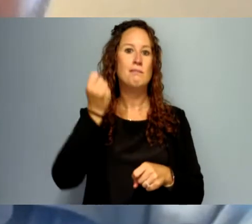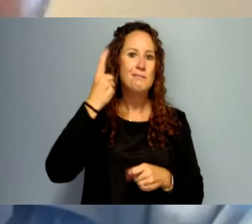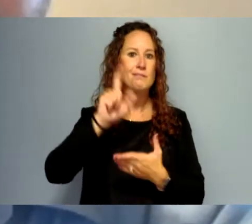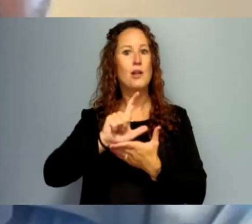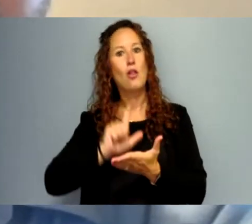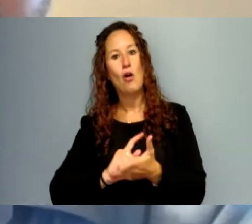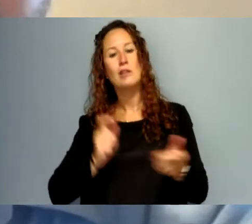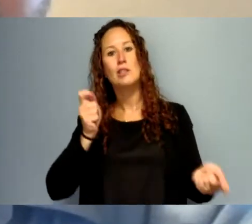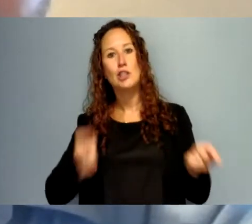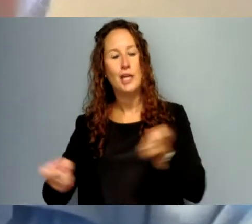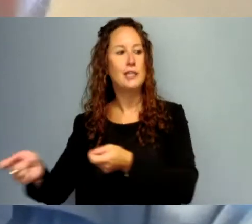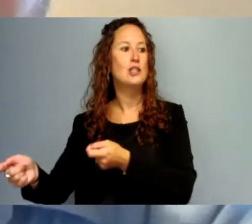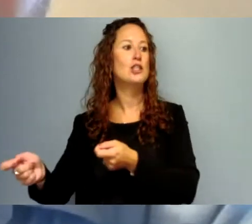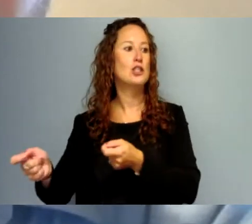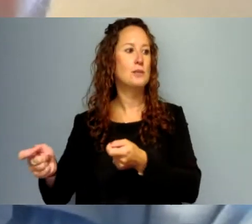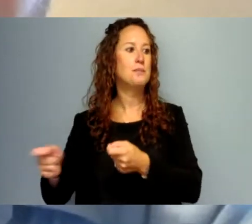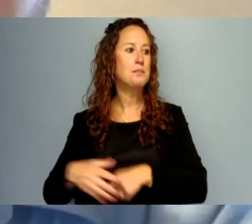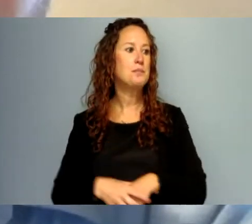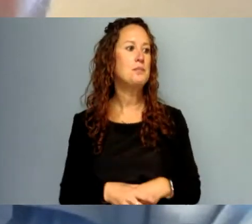changed.